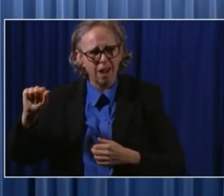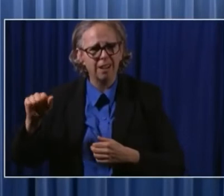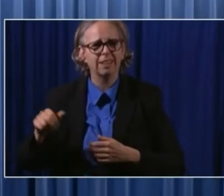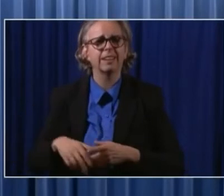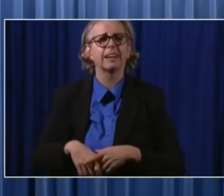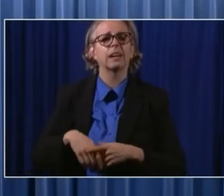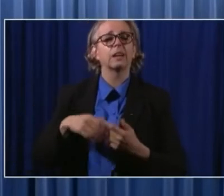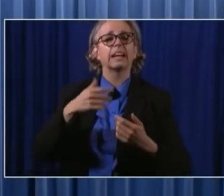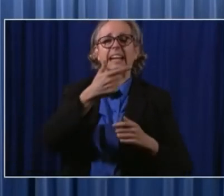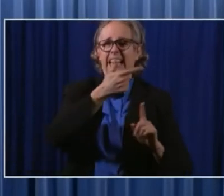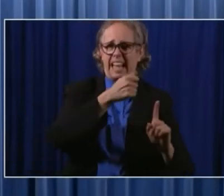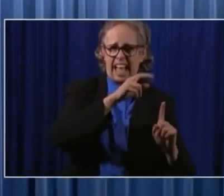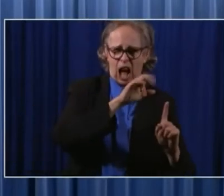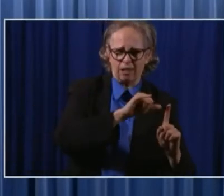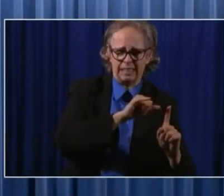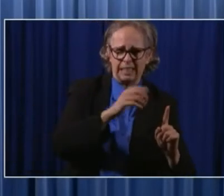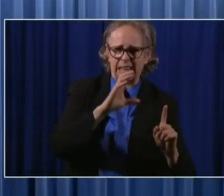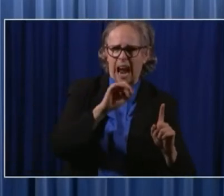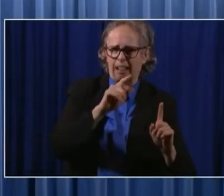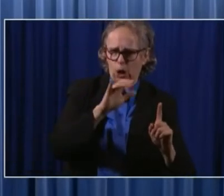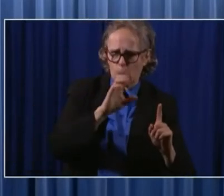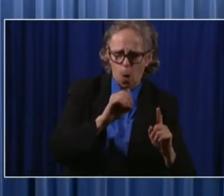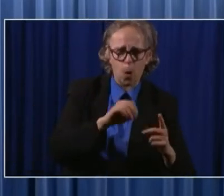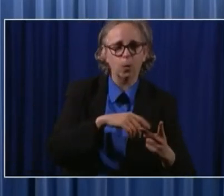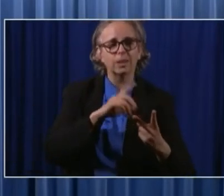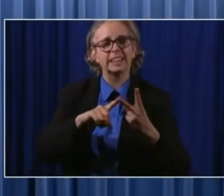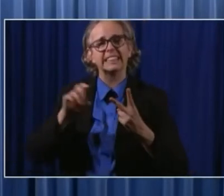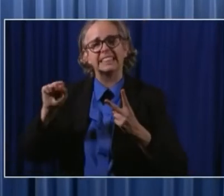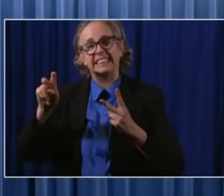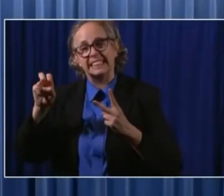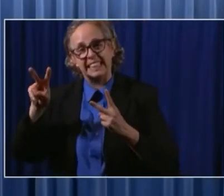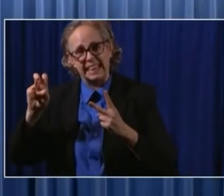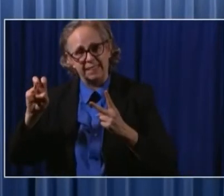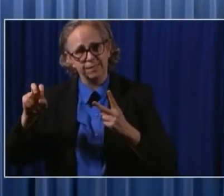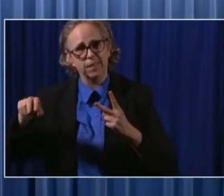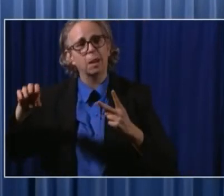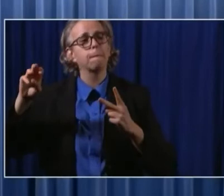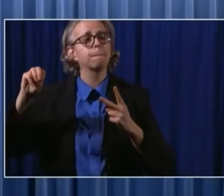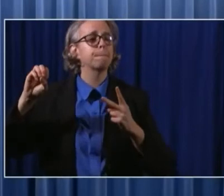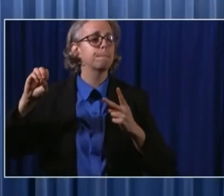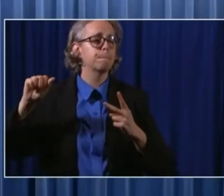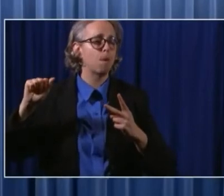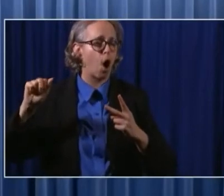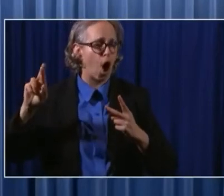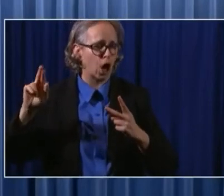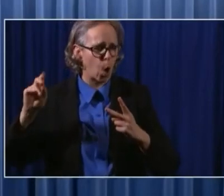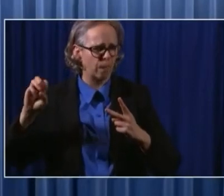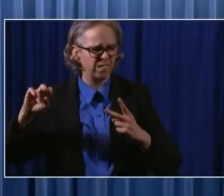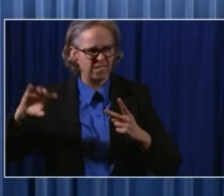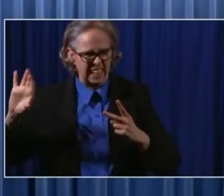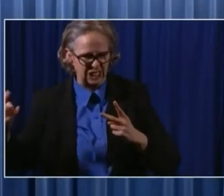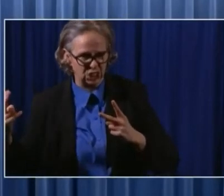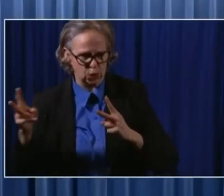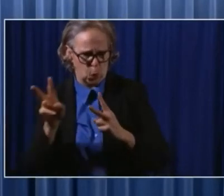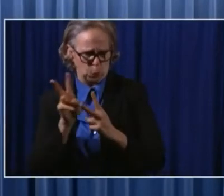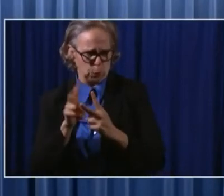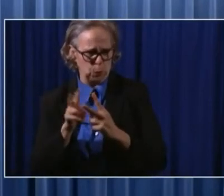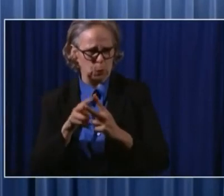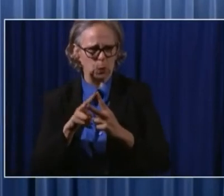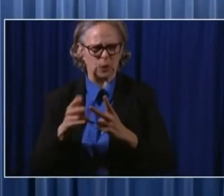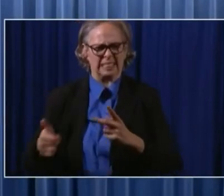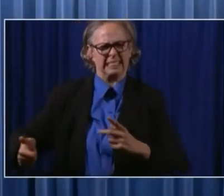Steve Markovich, a former Air National Guardsman and fighter pilot who is CEO of Ohio Health. So, Eric, let's take a